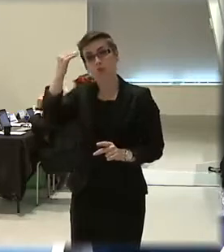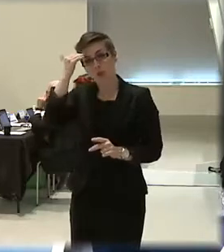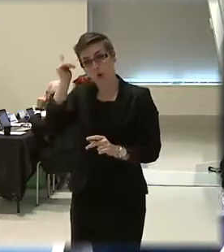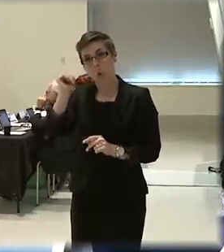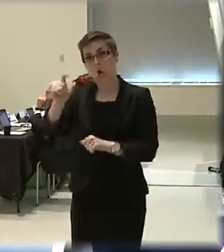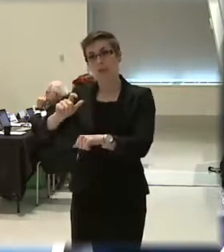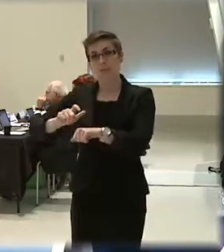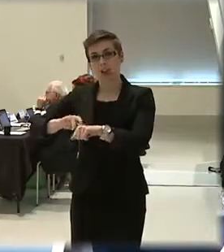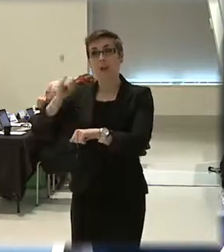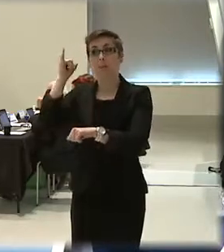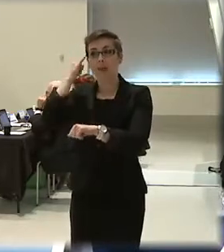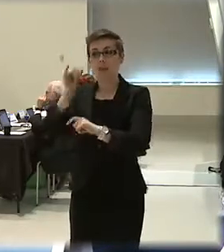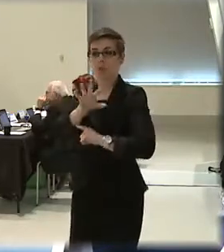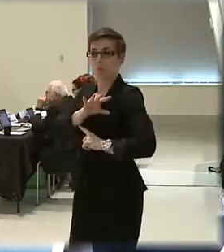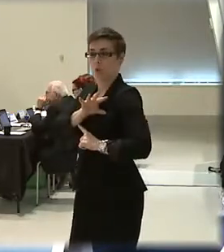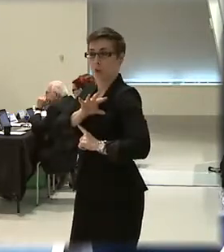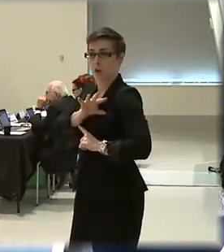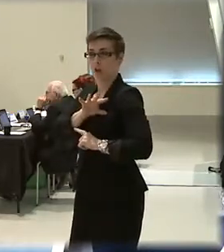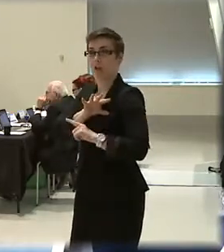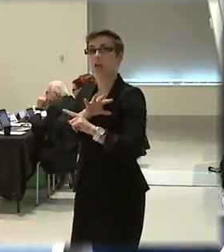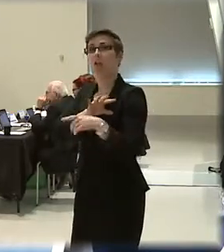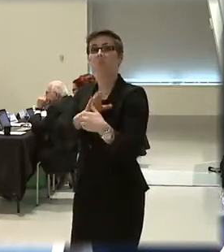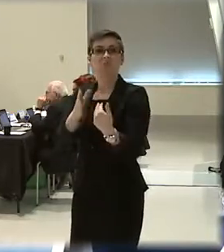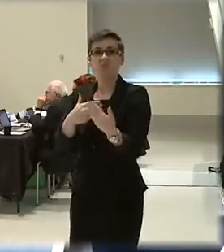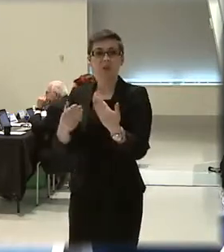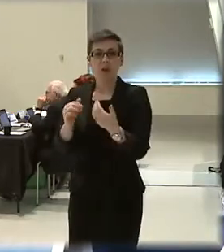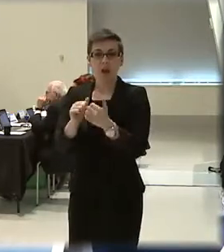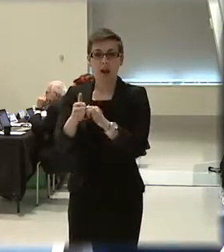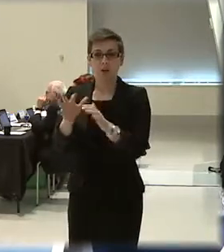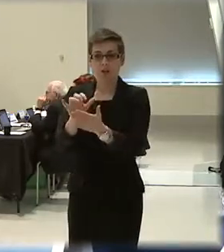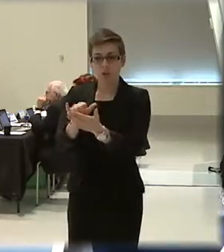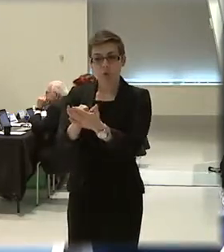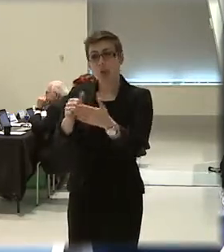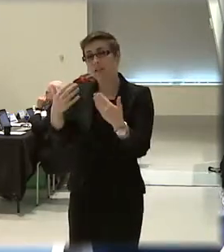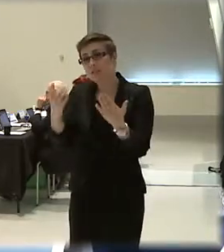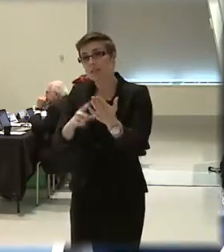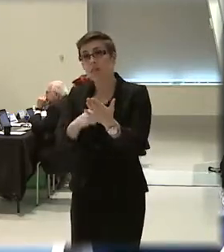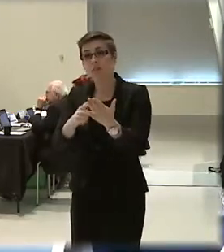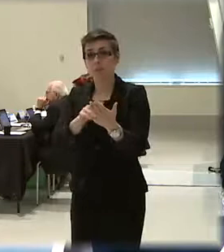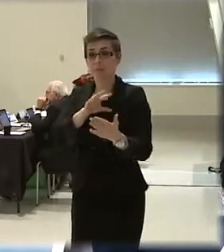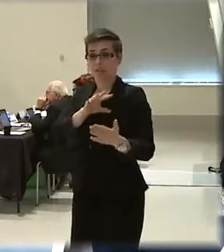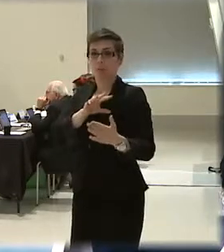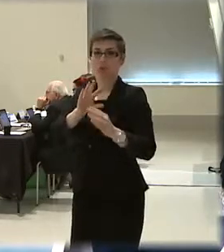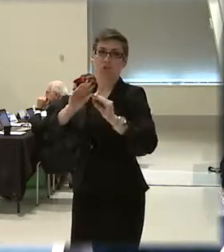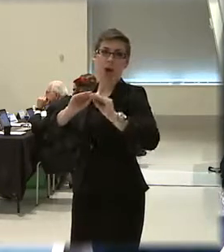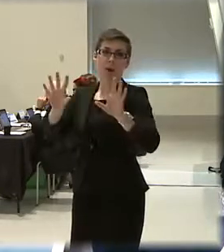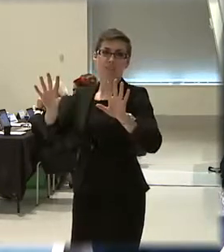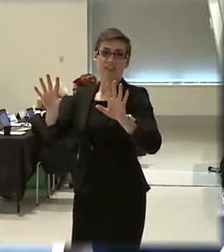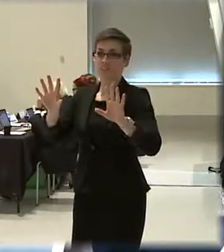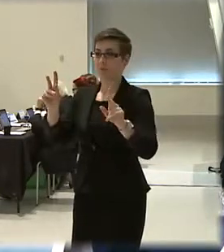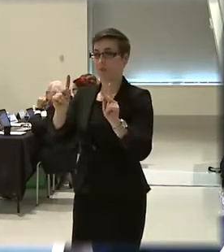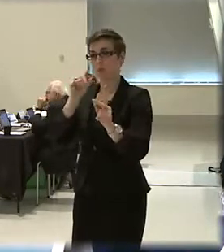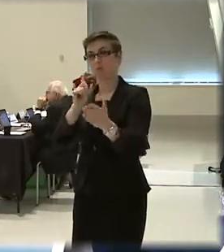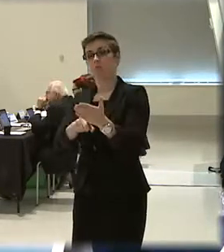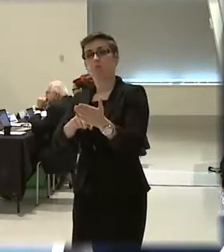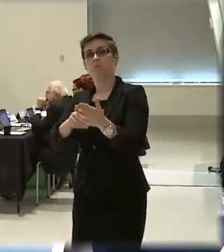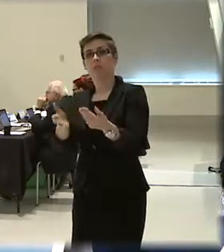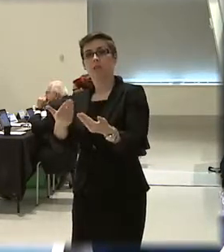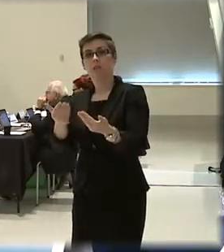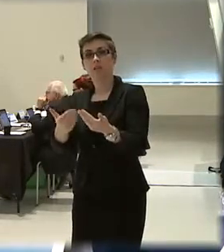being recorded to, whatever extent that can be communicated. Obviously, sometimes the cameras are very obvious. Some people have